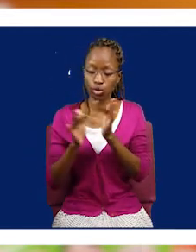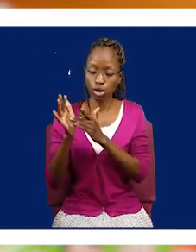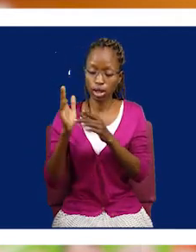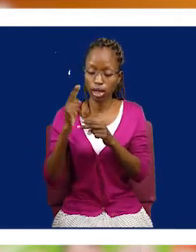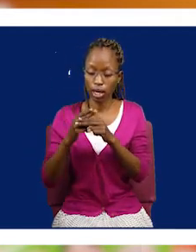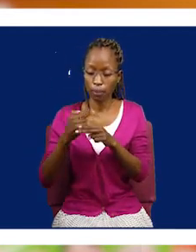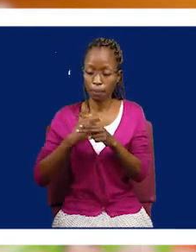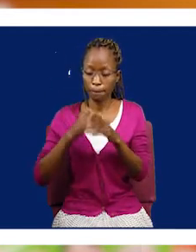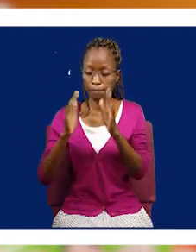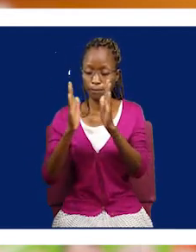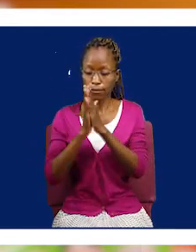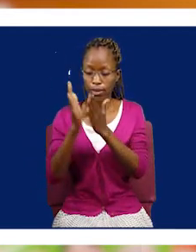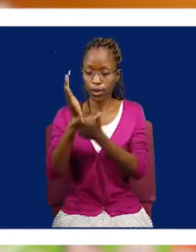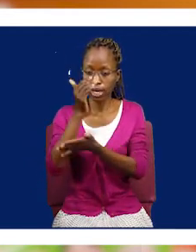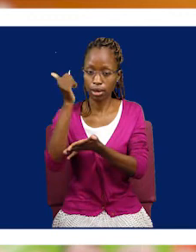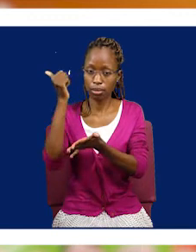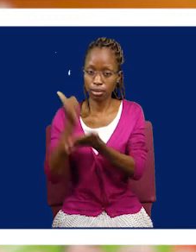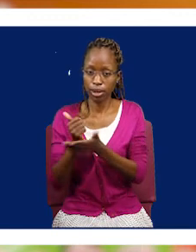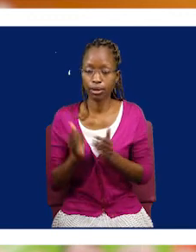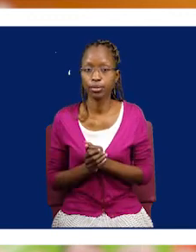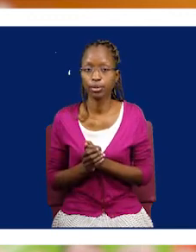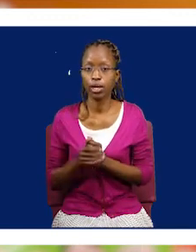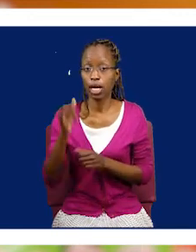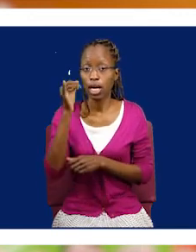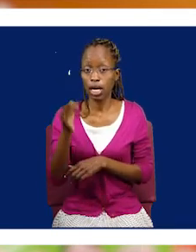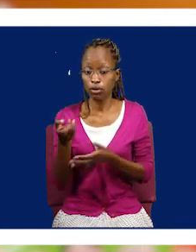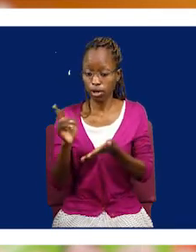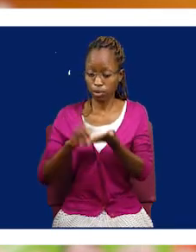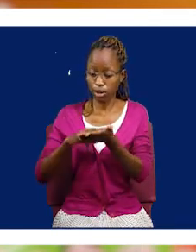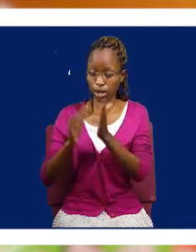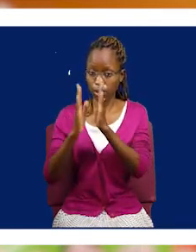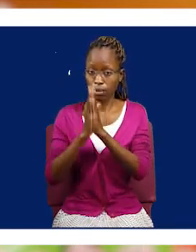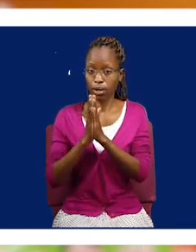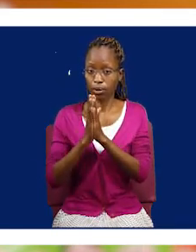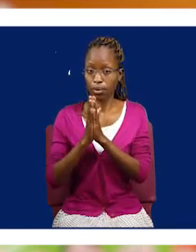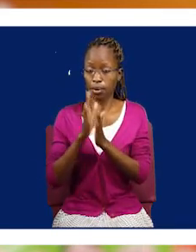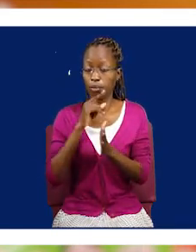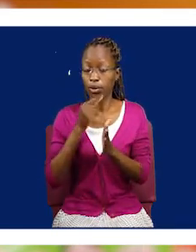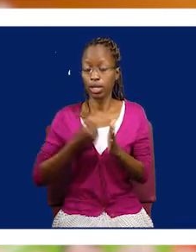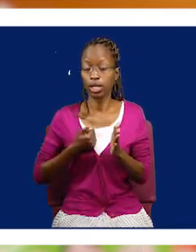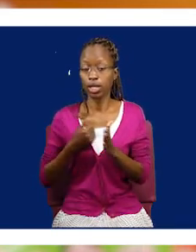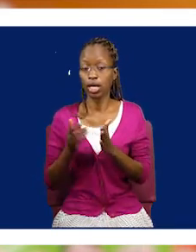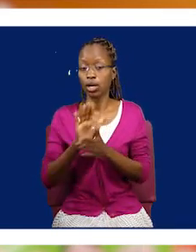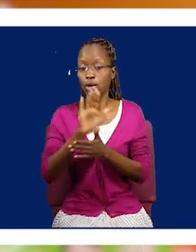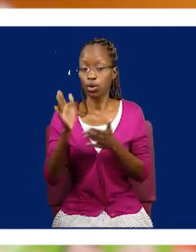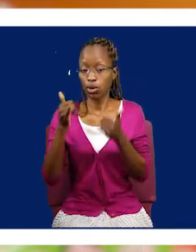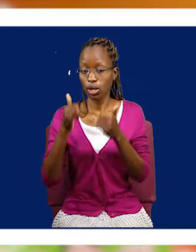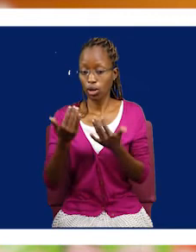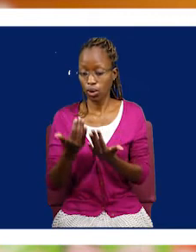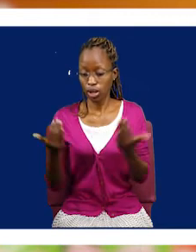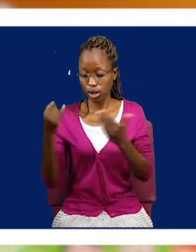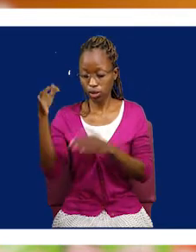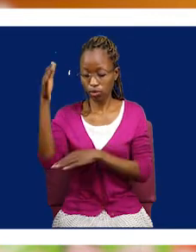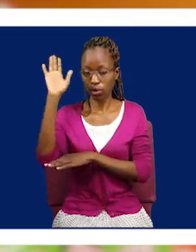pray. Amen. Amen. If you have said that prayer, boys and girls, then you are a child